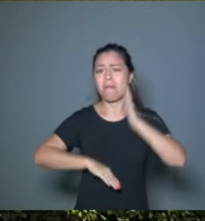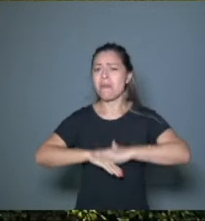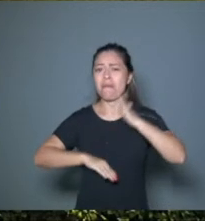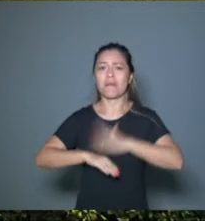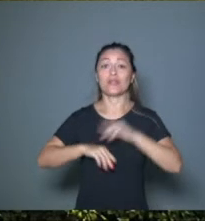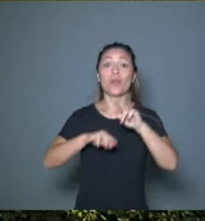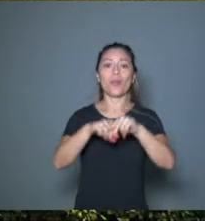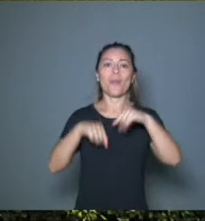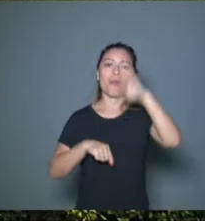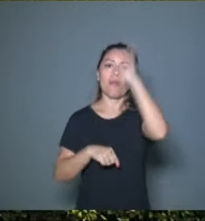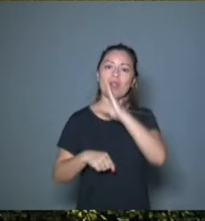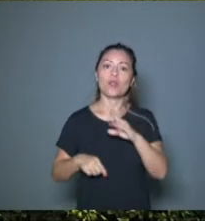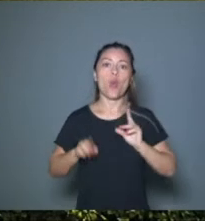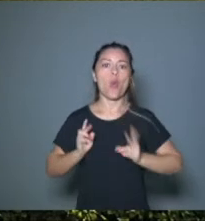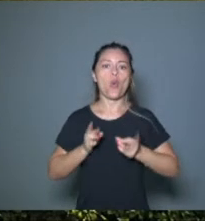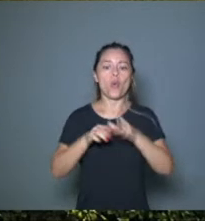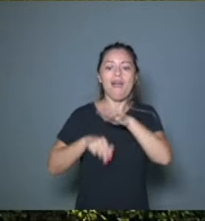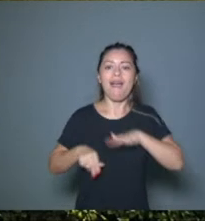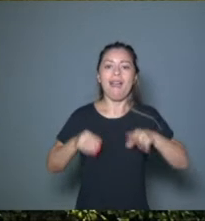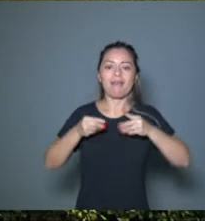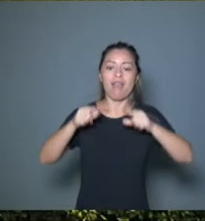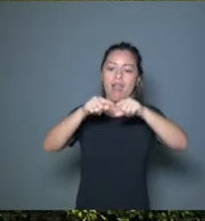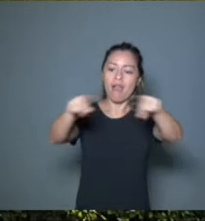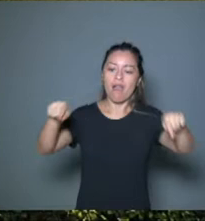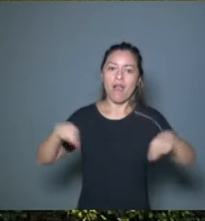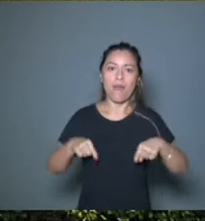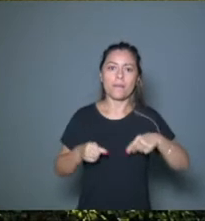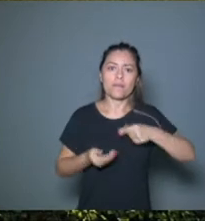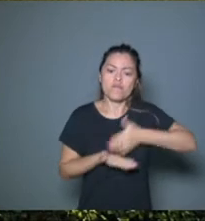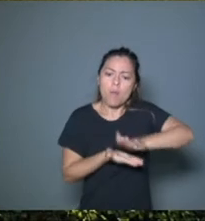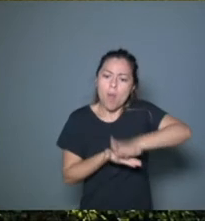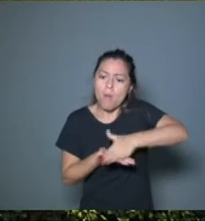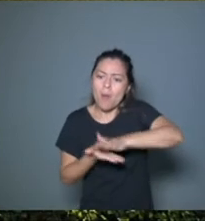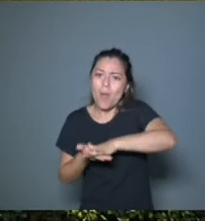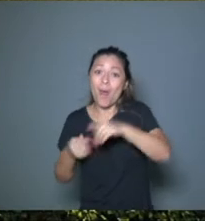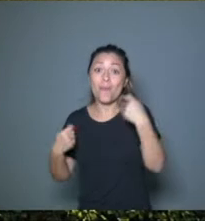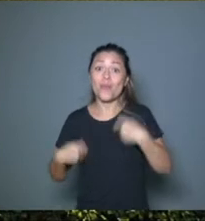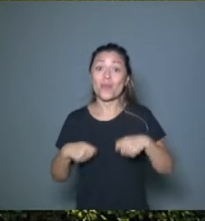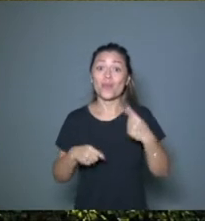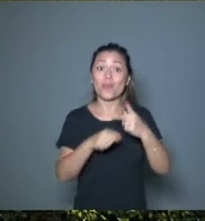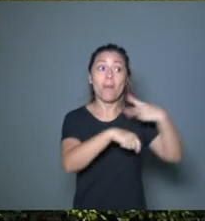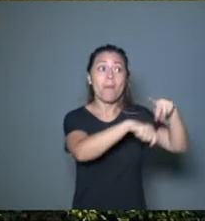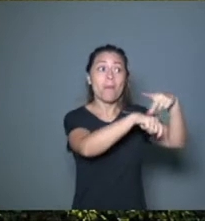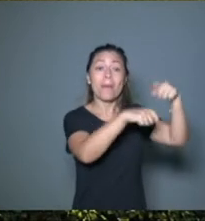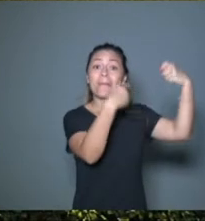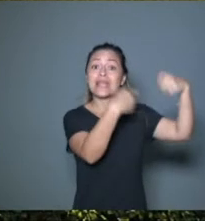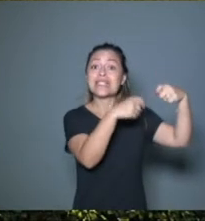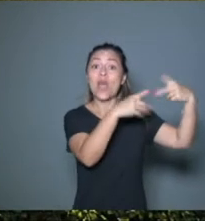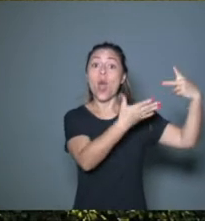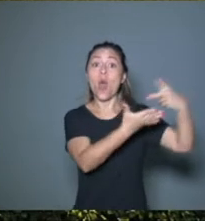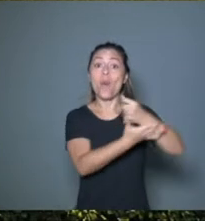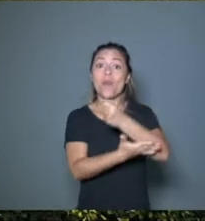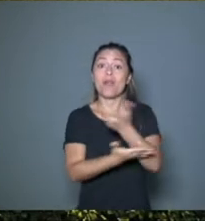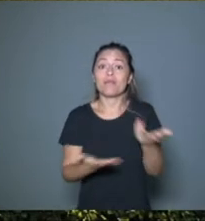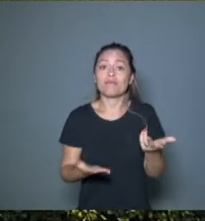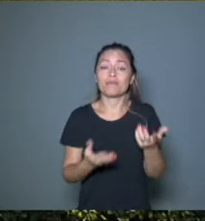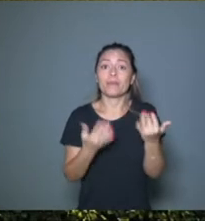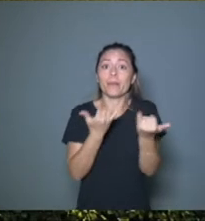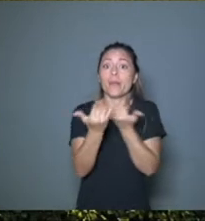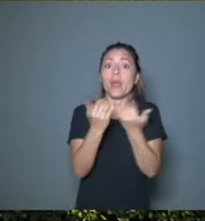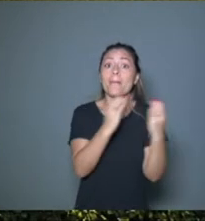this is why in Brazil, Brazilian growers are expanding their production area, trying